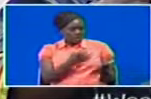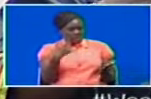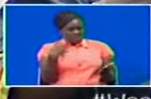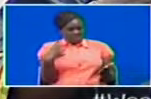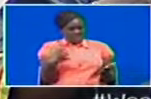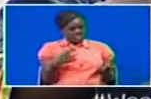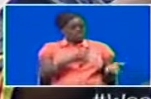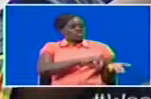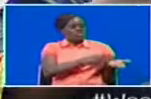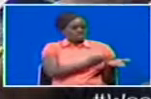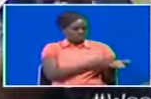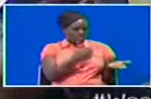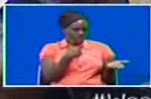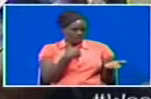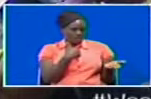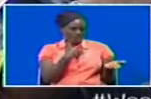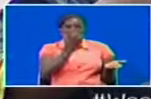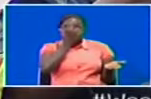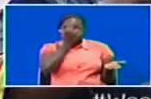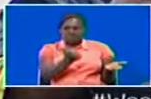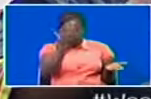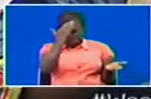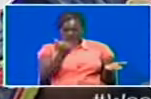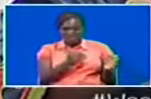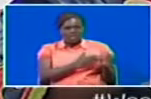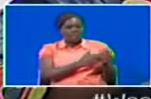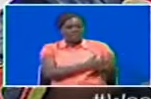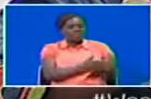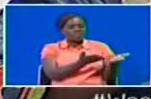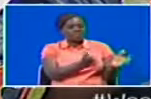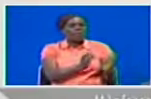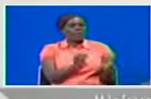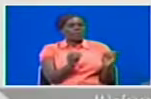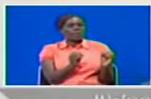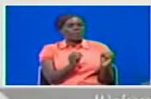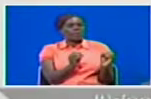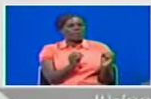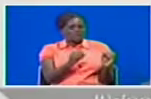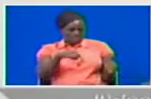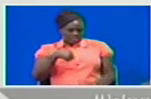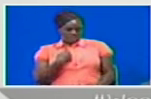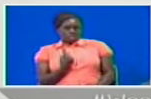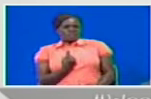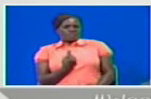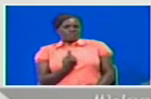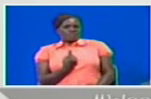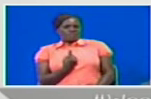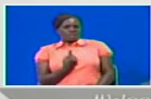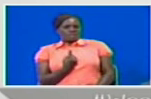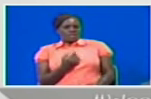resources. We have been taken for granted simply because the leadership is not there. And because I am being a